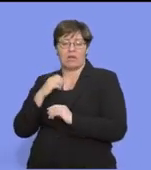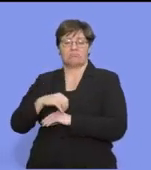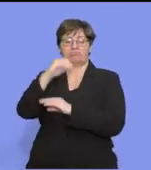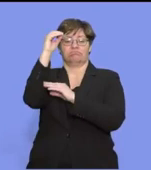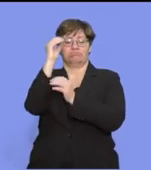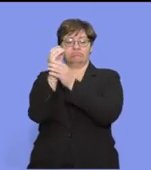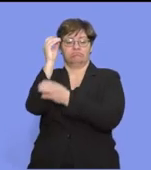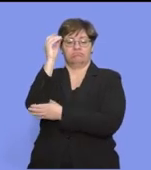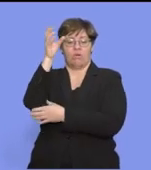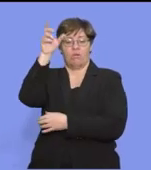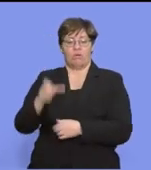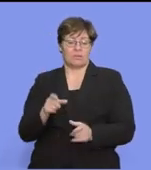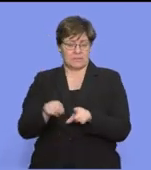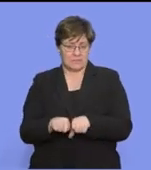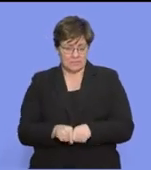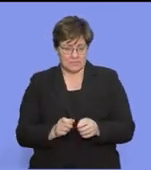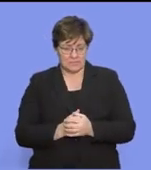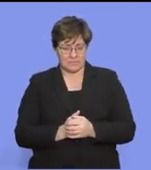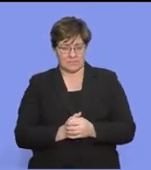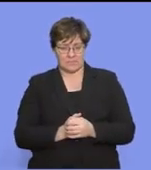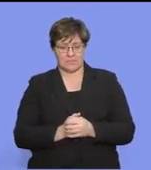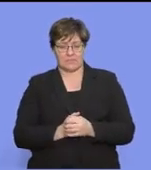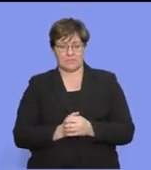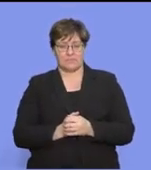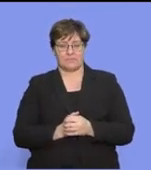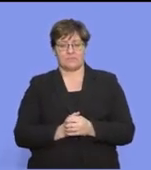neck to the offspring.